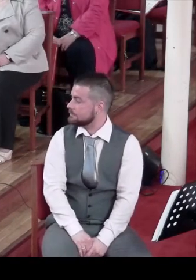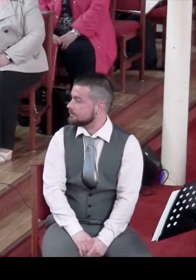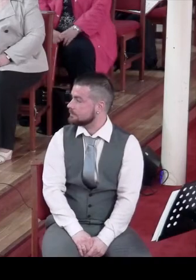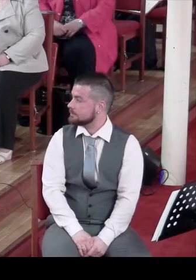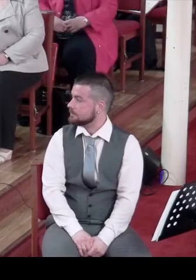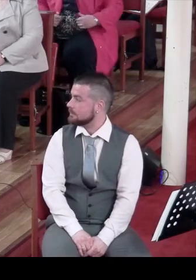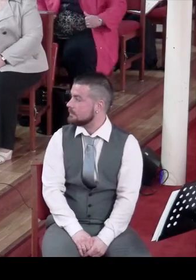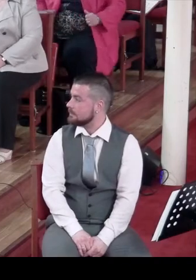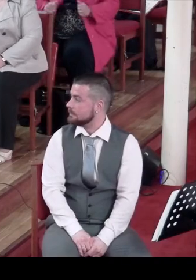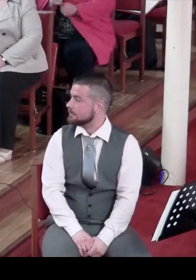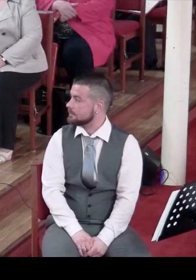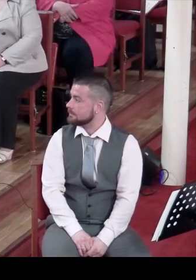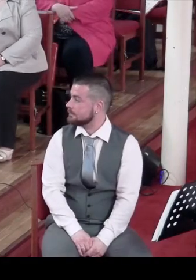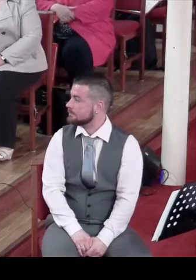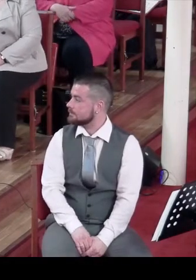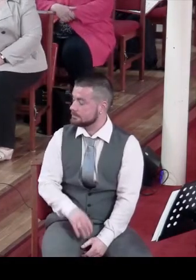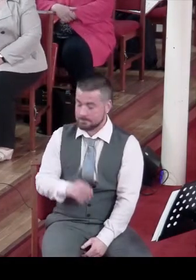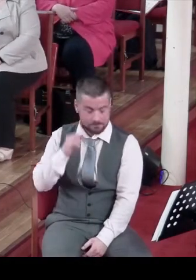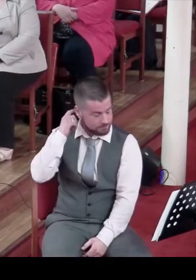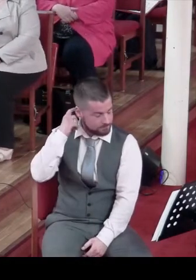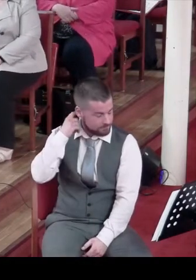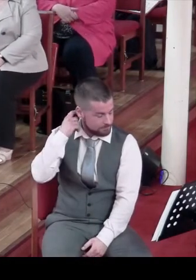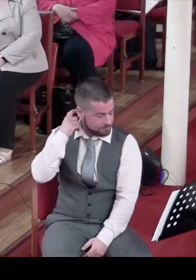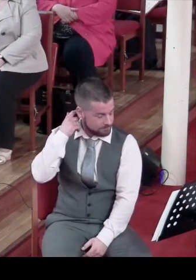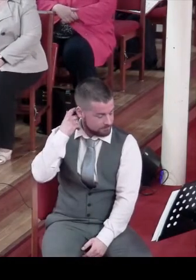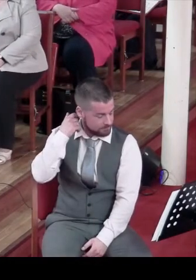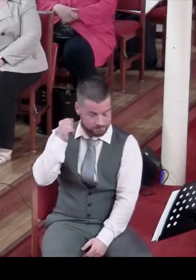Okay, Margaret. There we go.